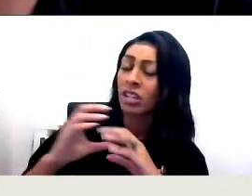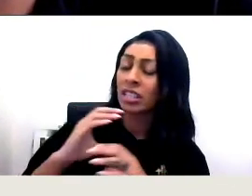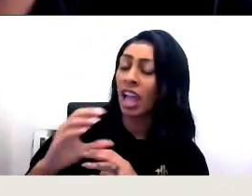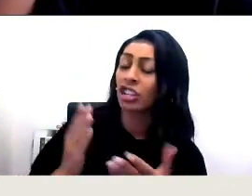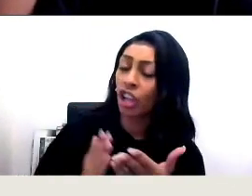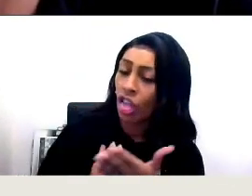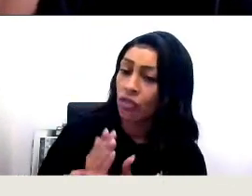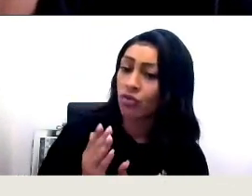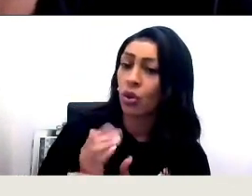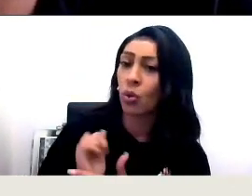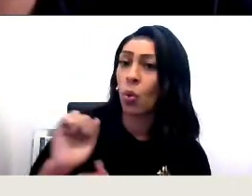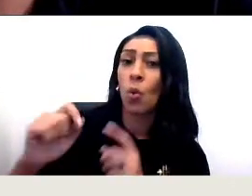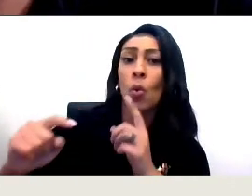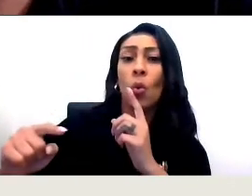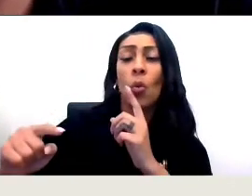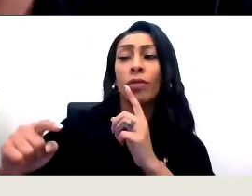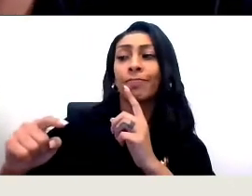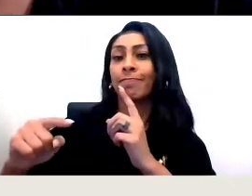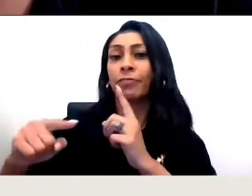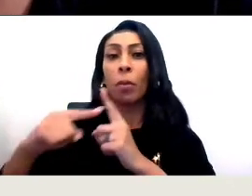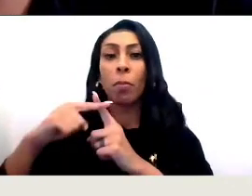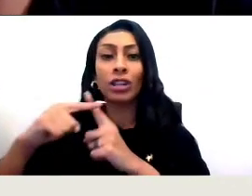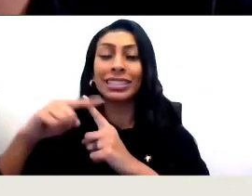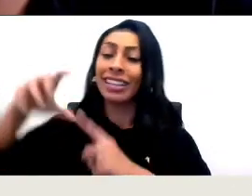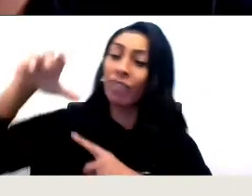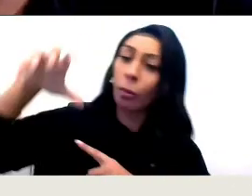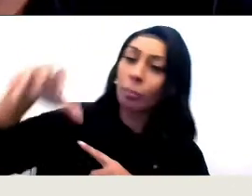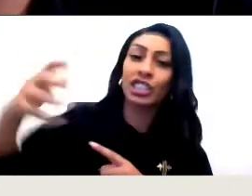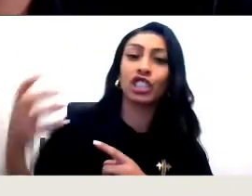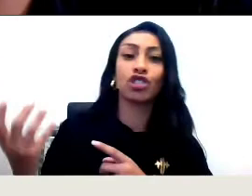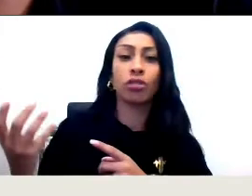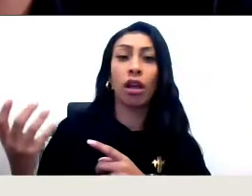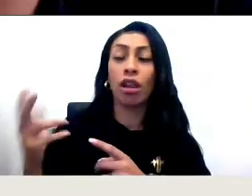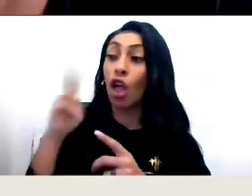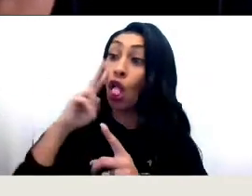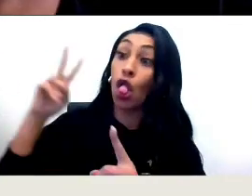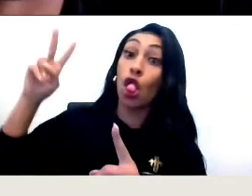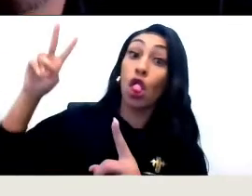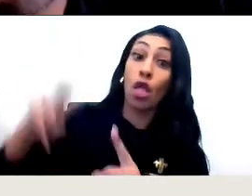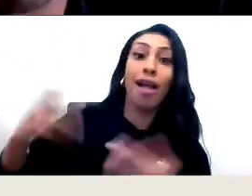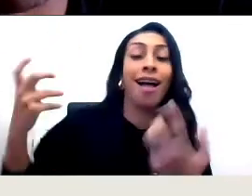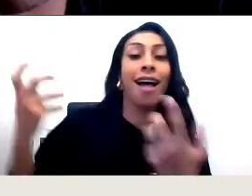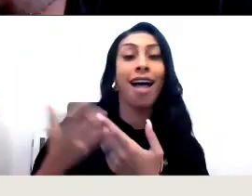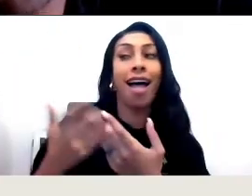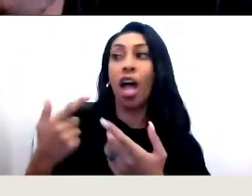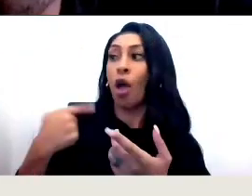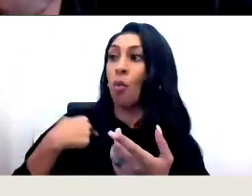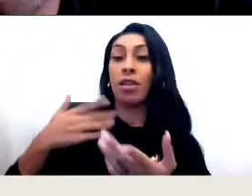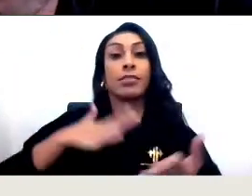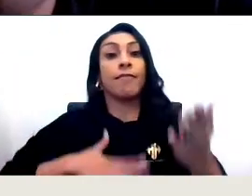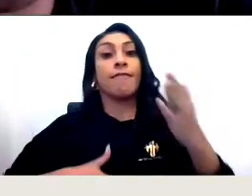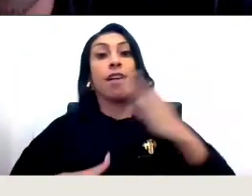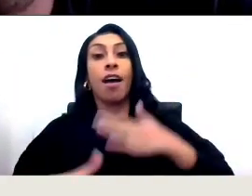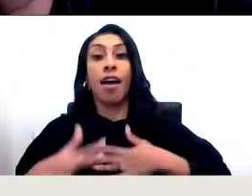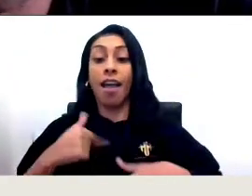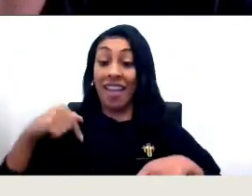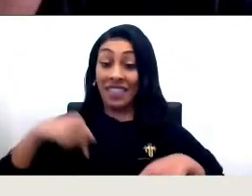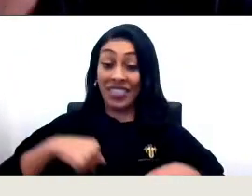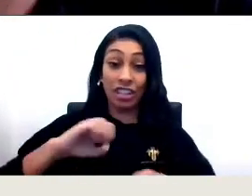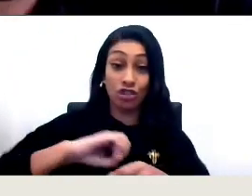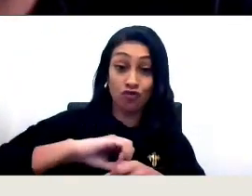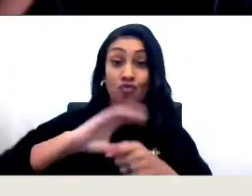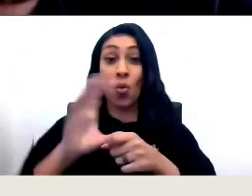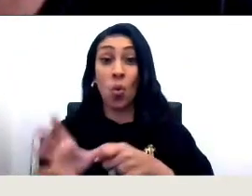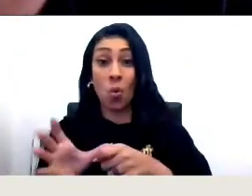talk about our position in looking at how are we going to survive this pandemic